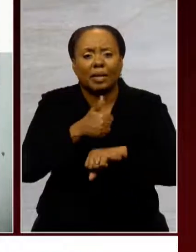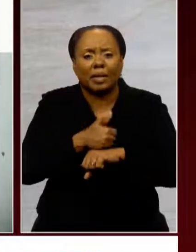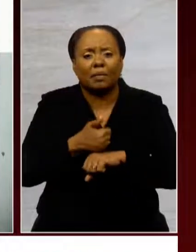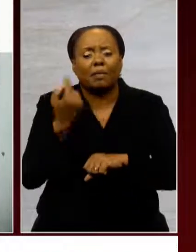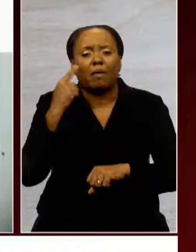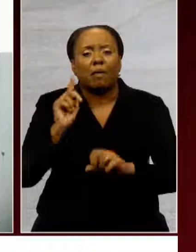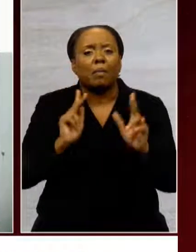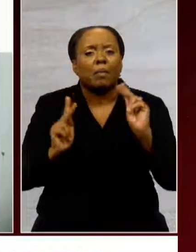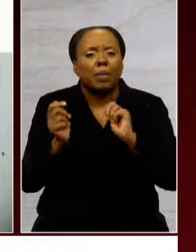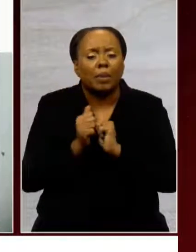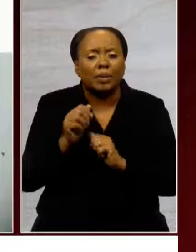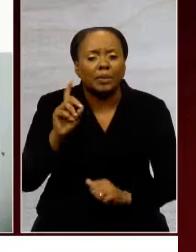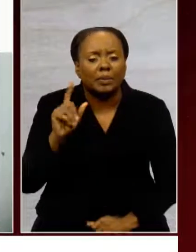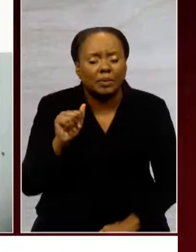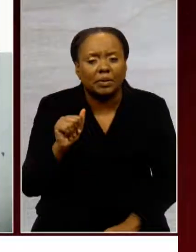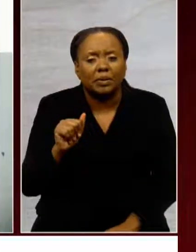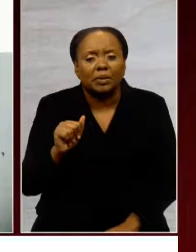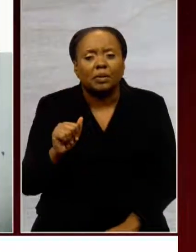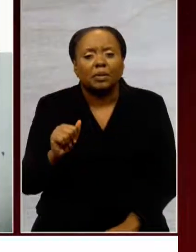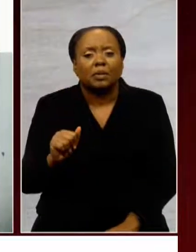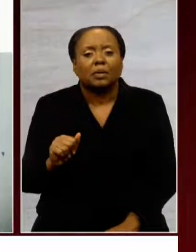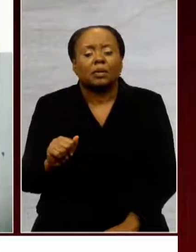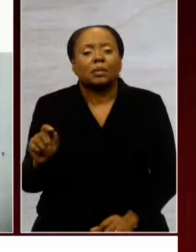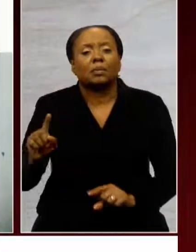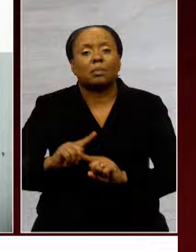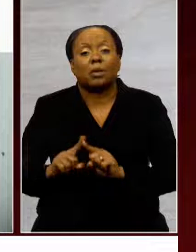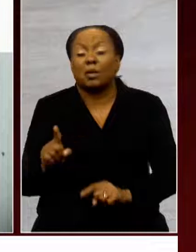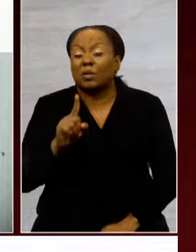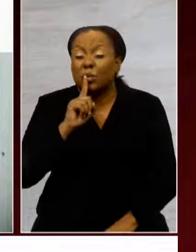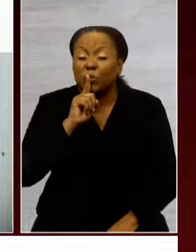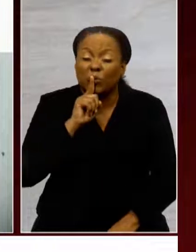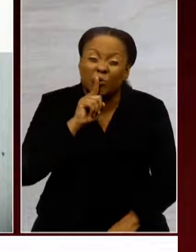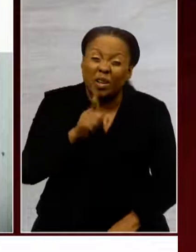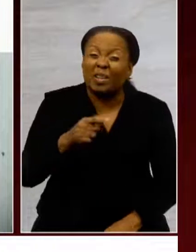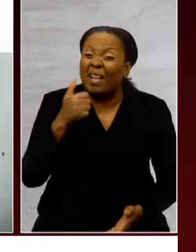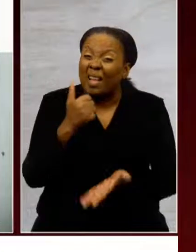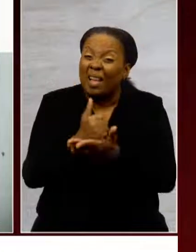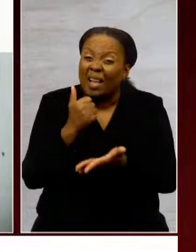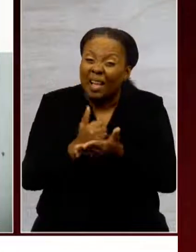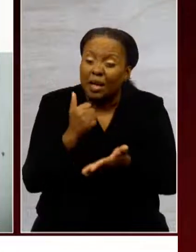get the real help. It's like at the hospital and the